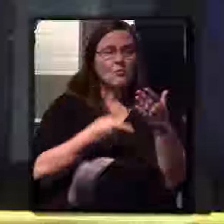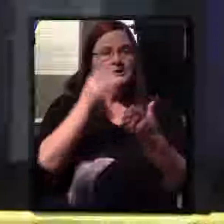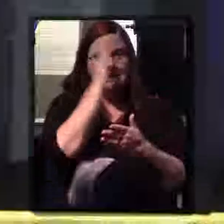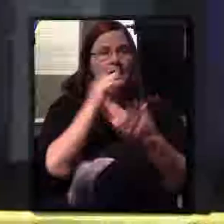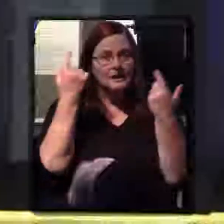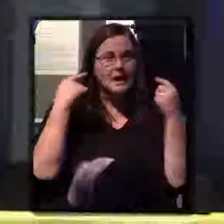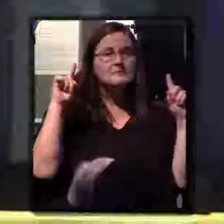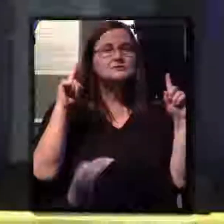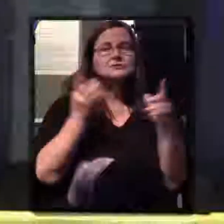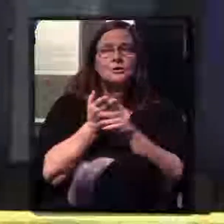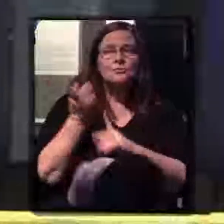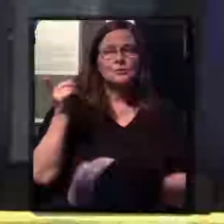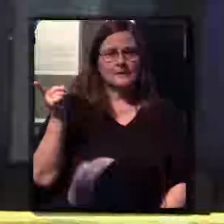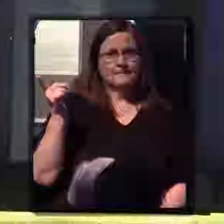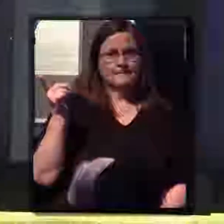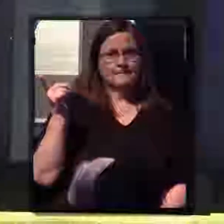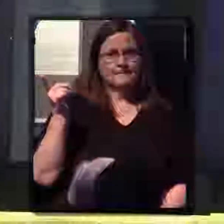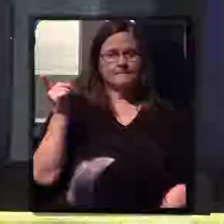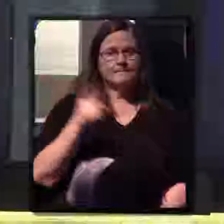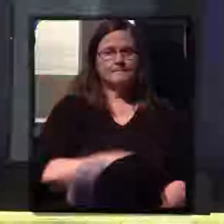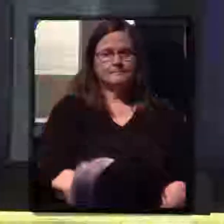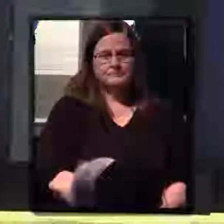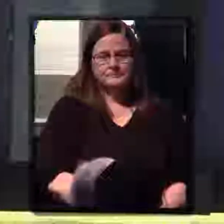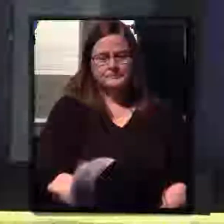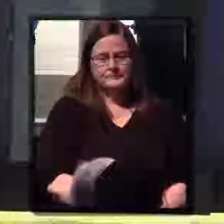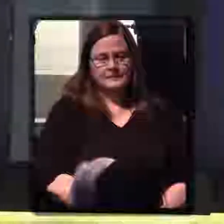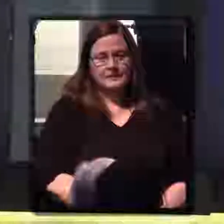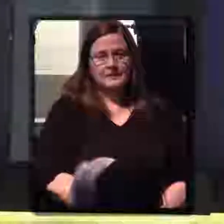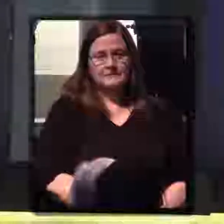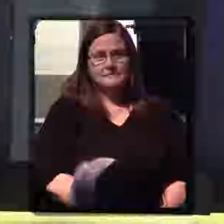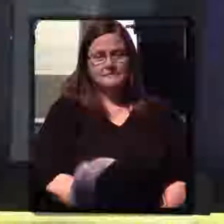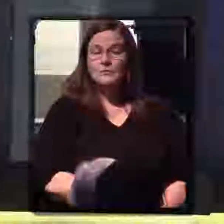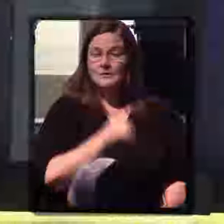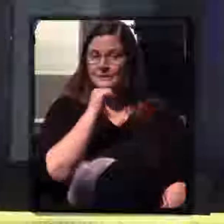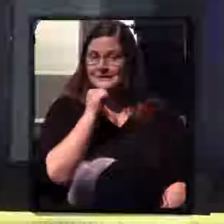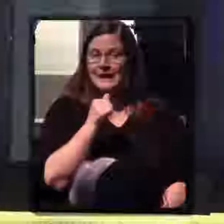by him because of what God accomplishes through him.